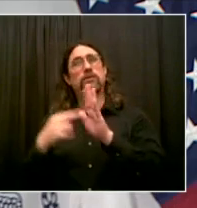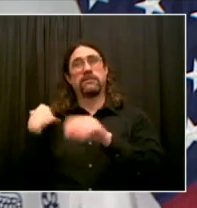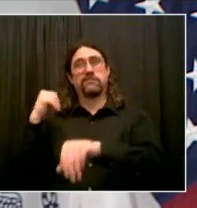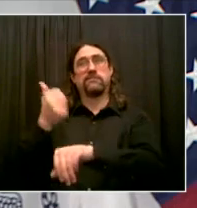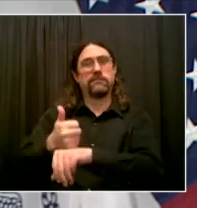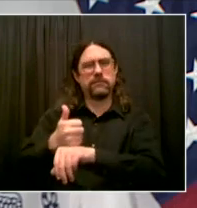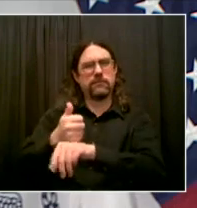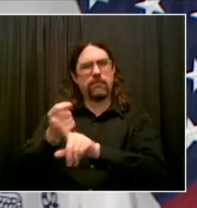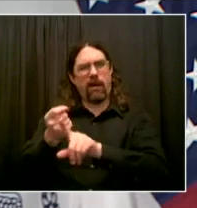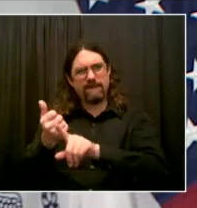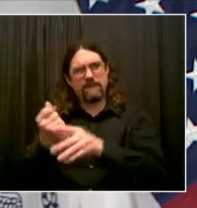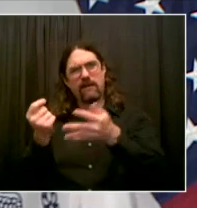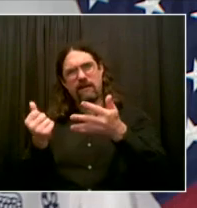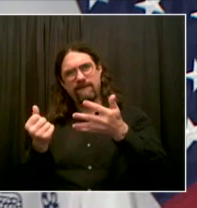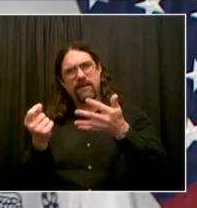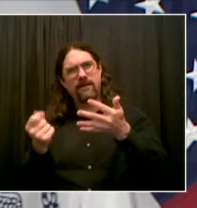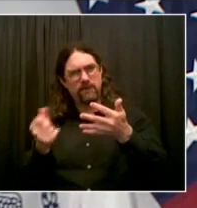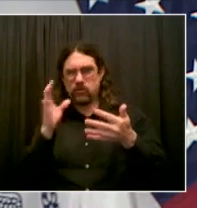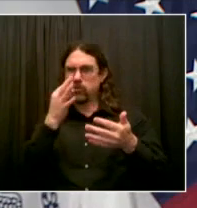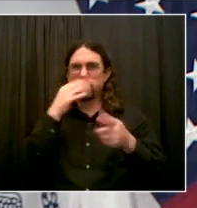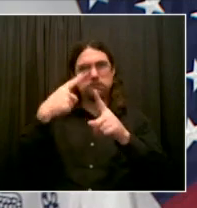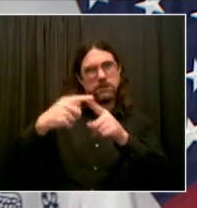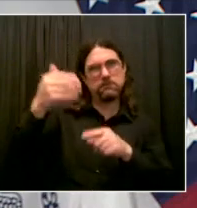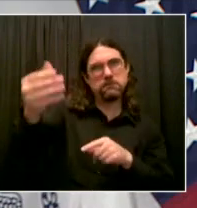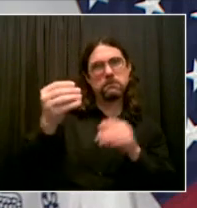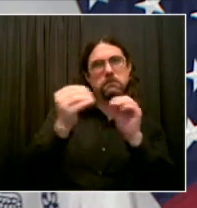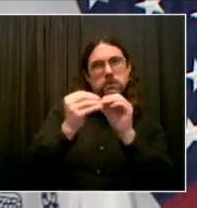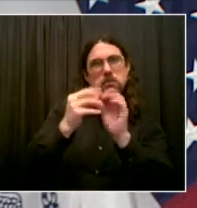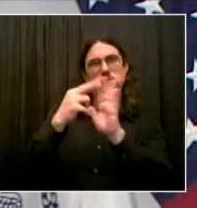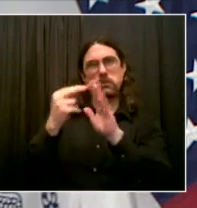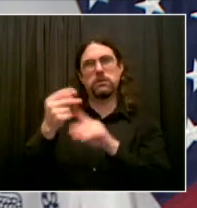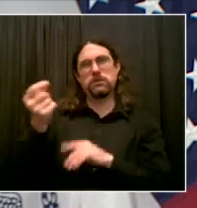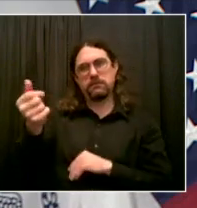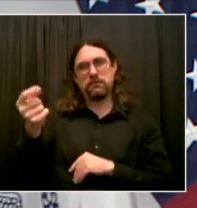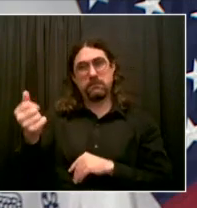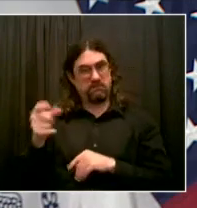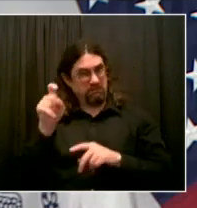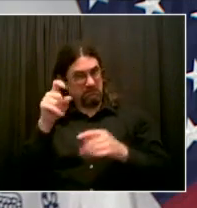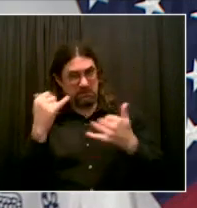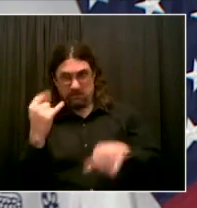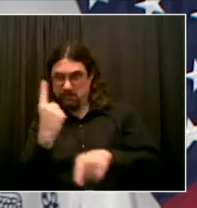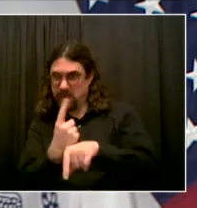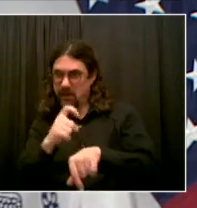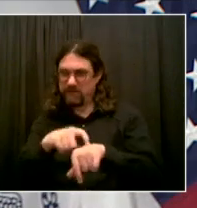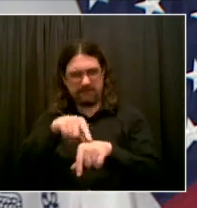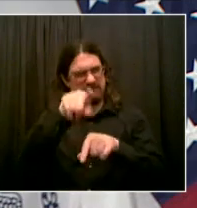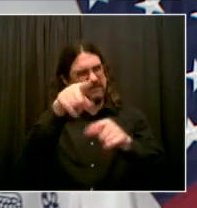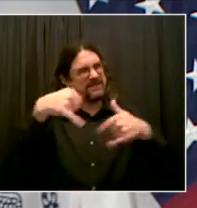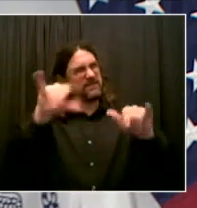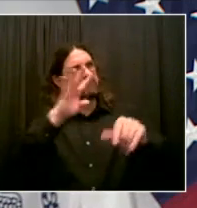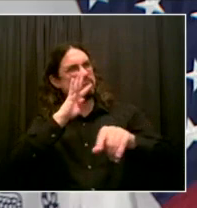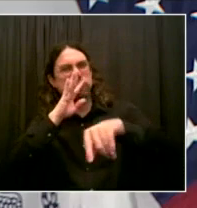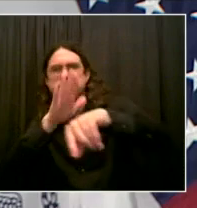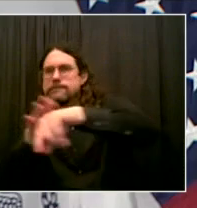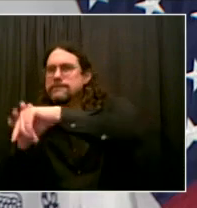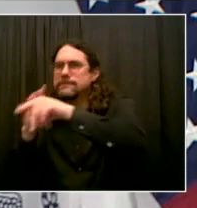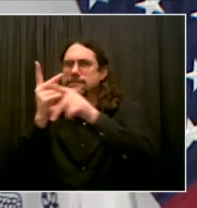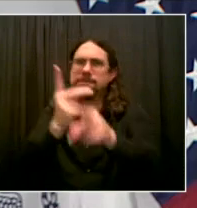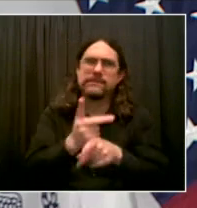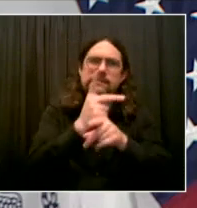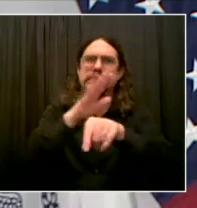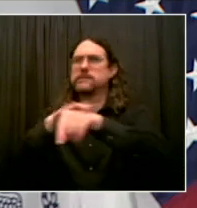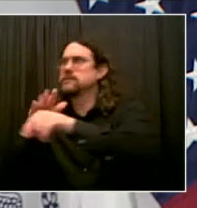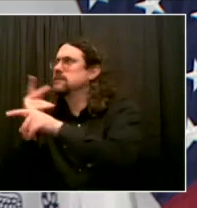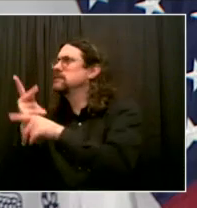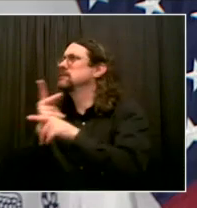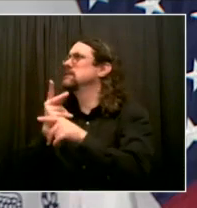caution over indoor dining over the past several months? Steve, thank you for the question. And the bottom line is we're going to keep watching. We